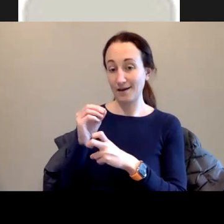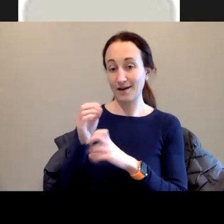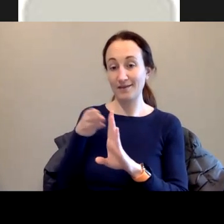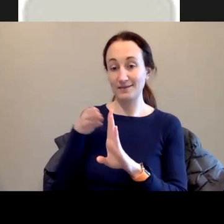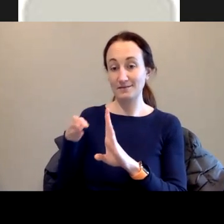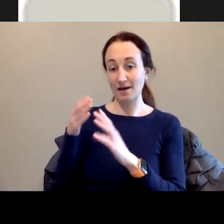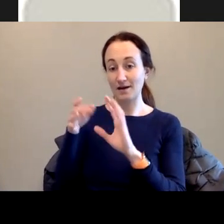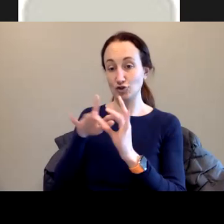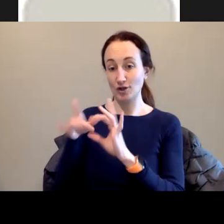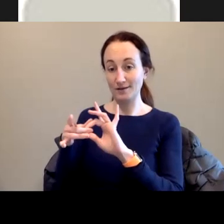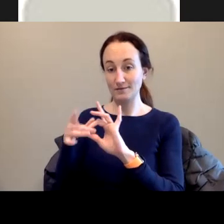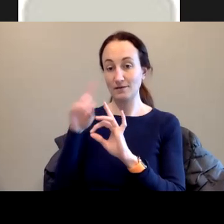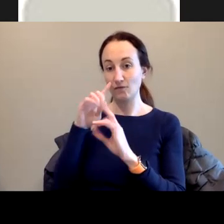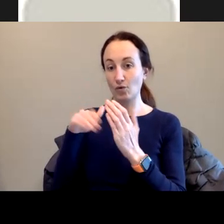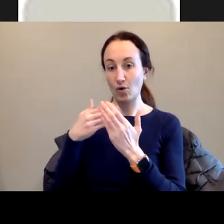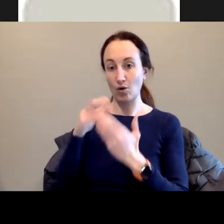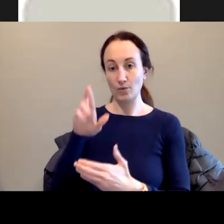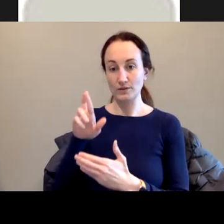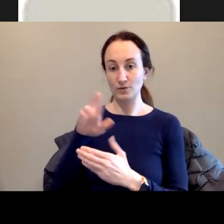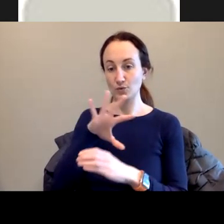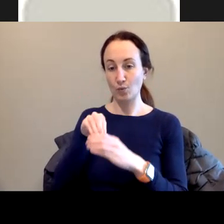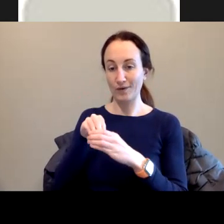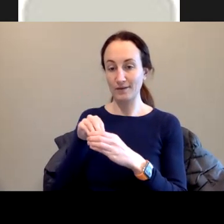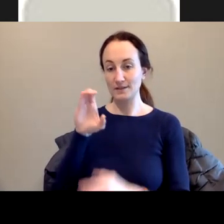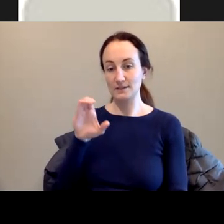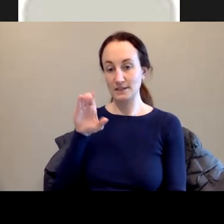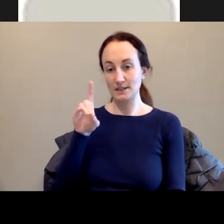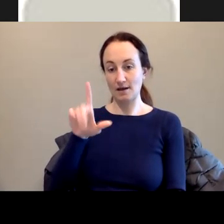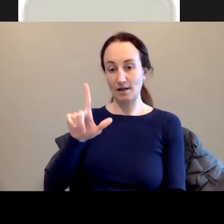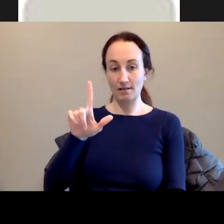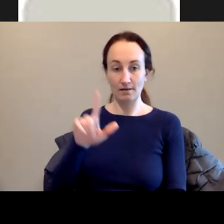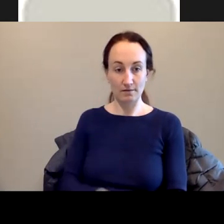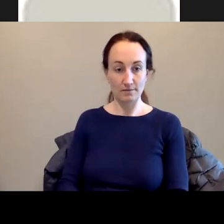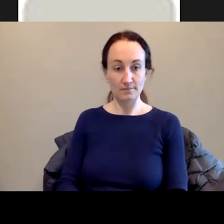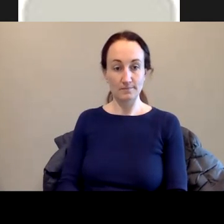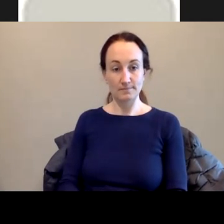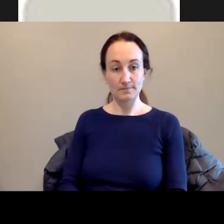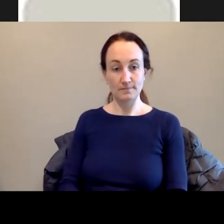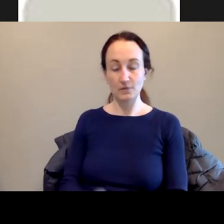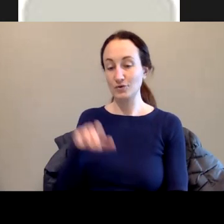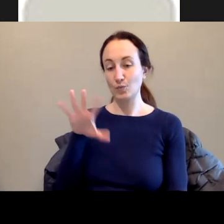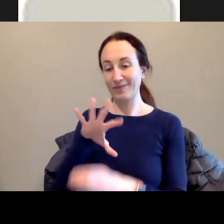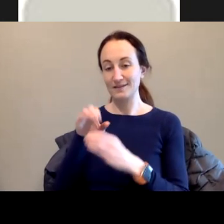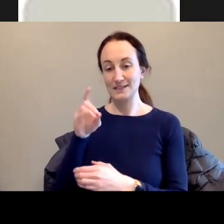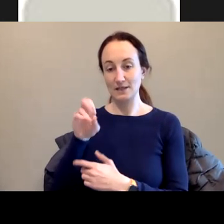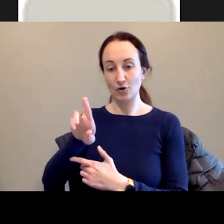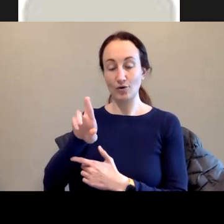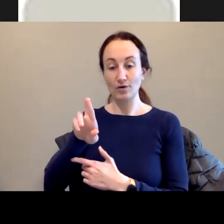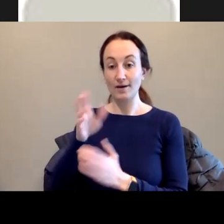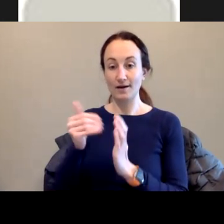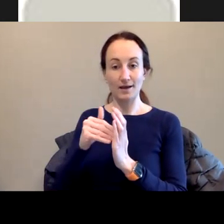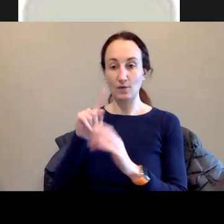in this step for all residues in the CDR, right? So and again, right, we cannot do this